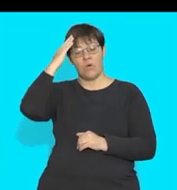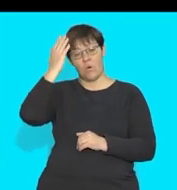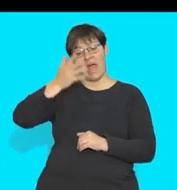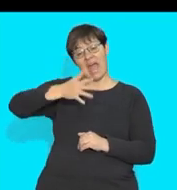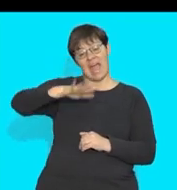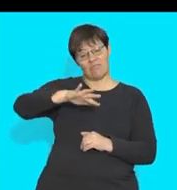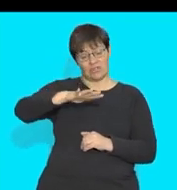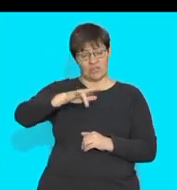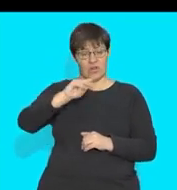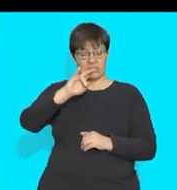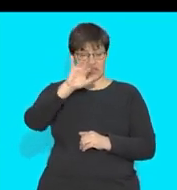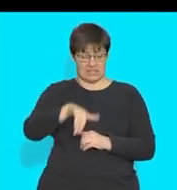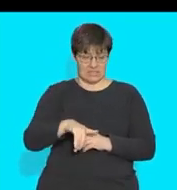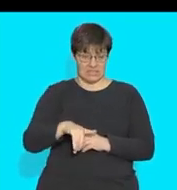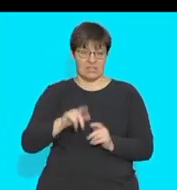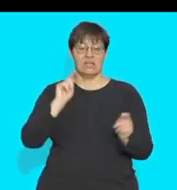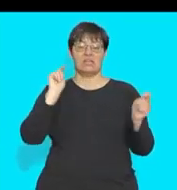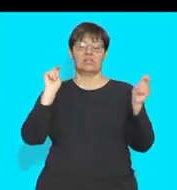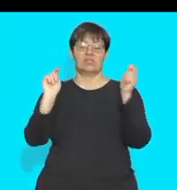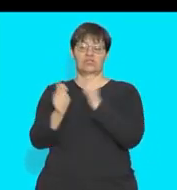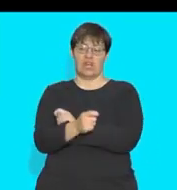velocity is change in